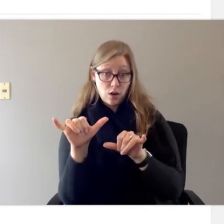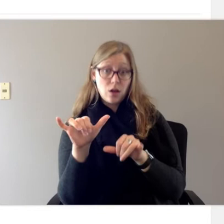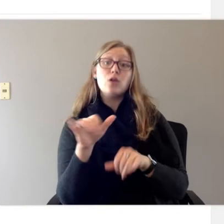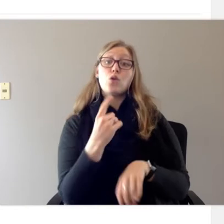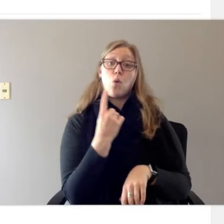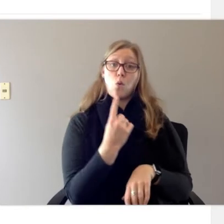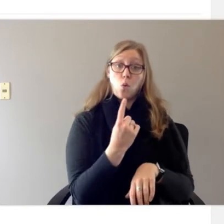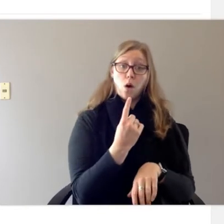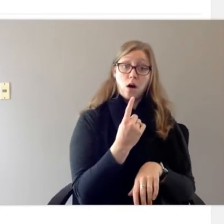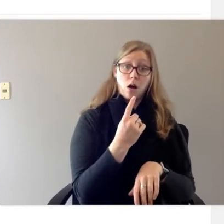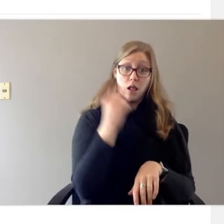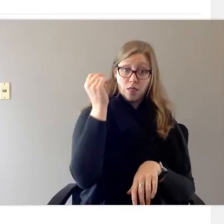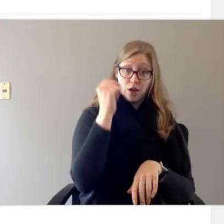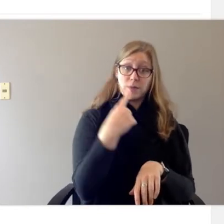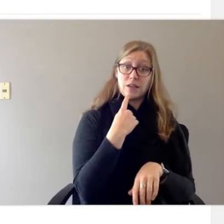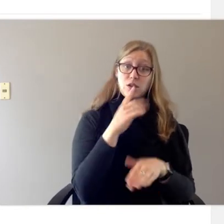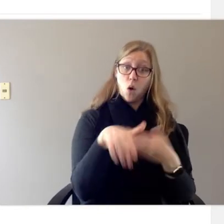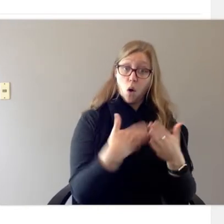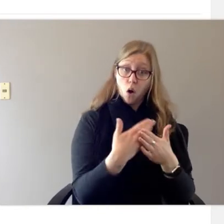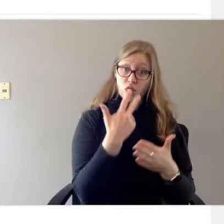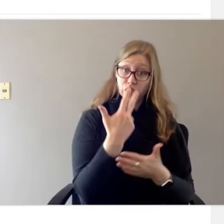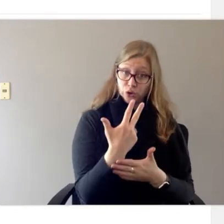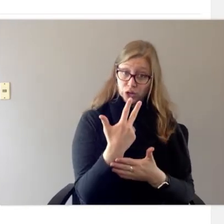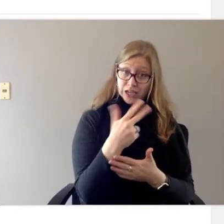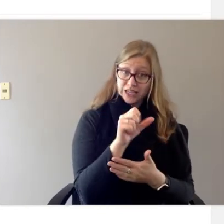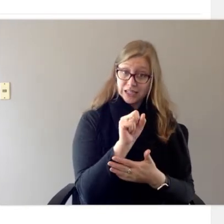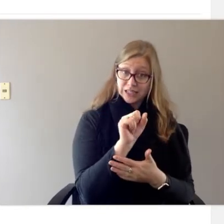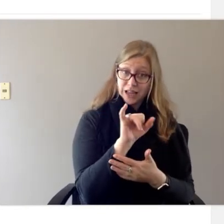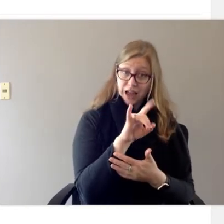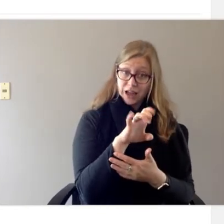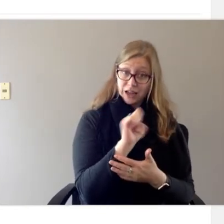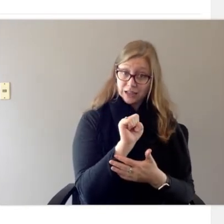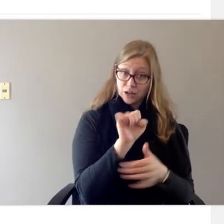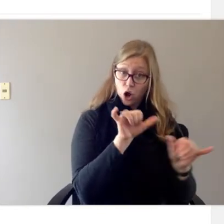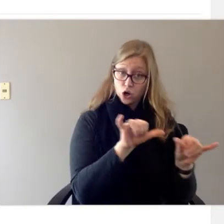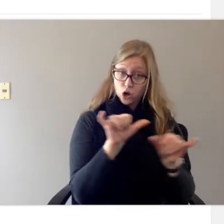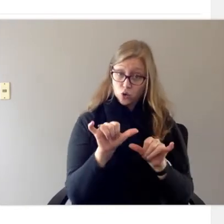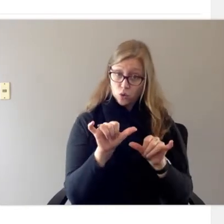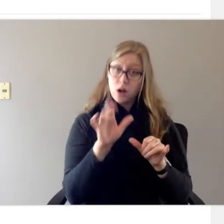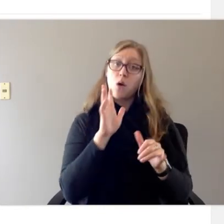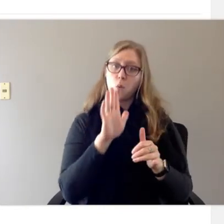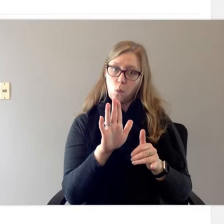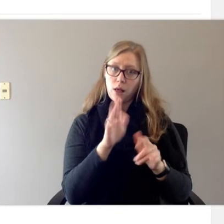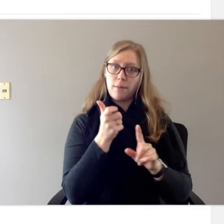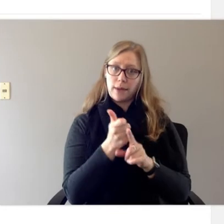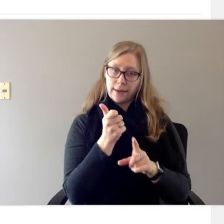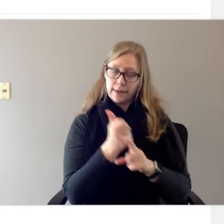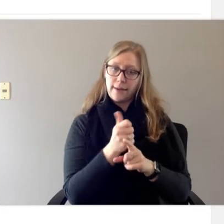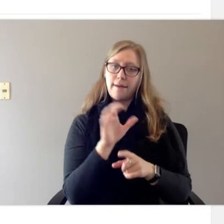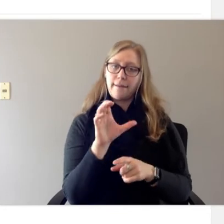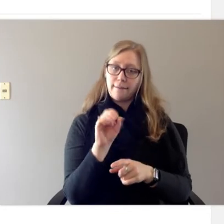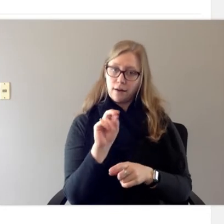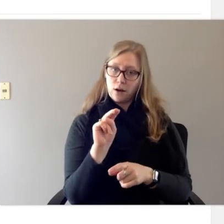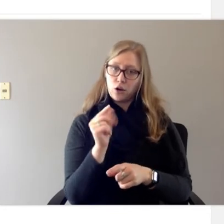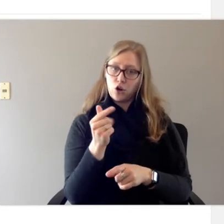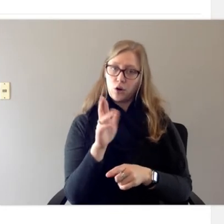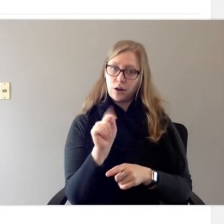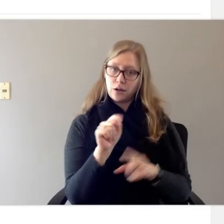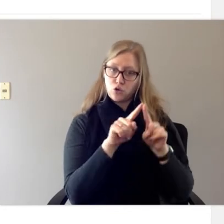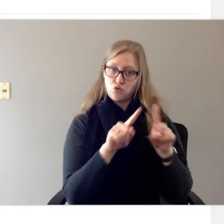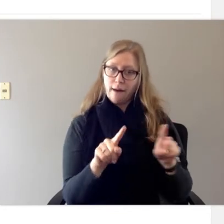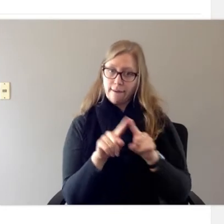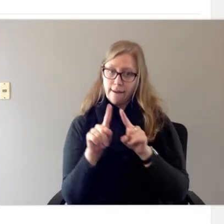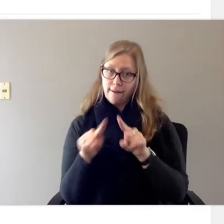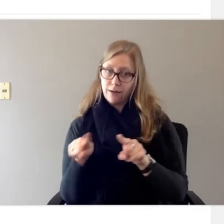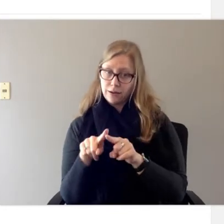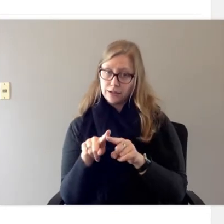if all three sides are congruent, side, side, side, then it's going to be a congruent triangle. And so we have to make